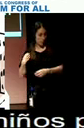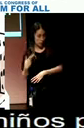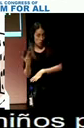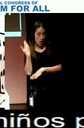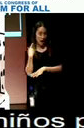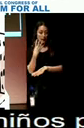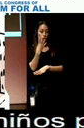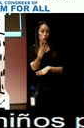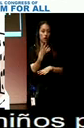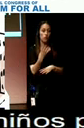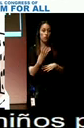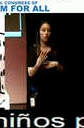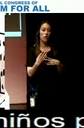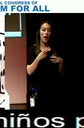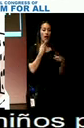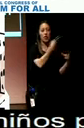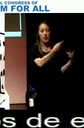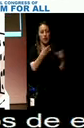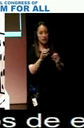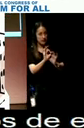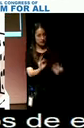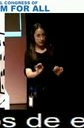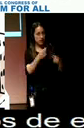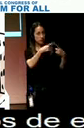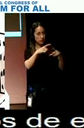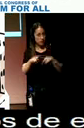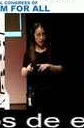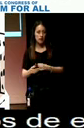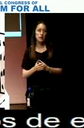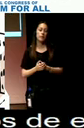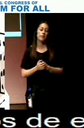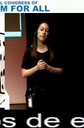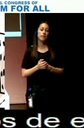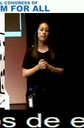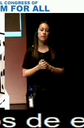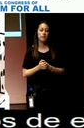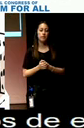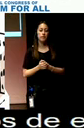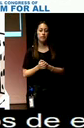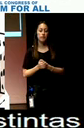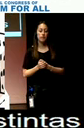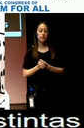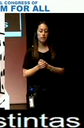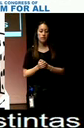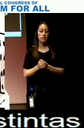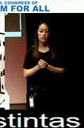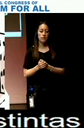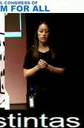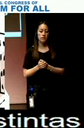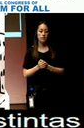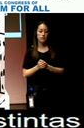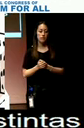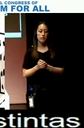genres, and there are operators today working in that field. On the other hand,